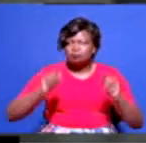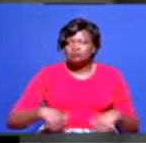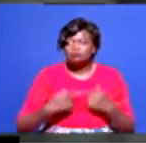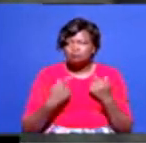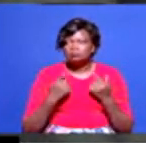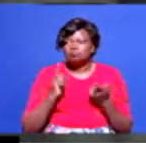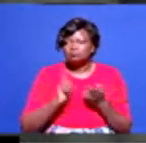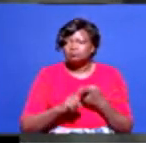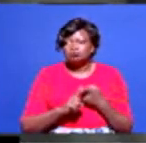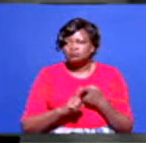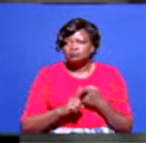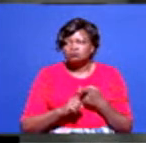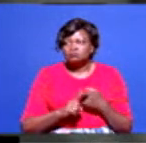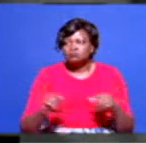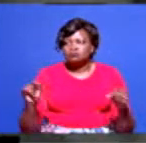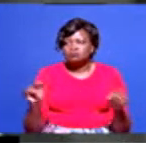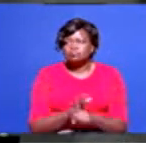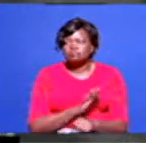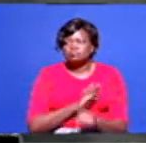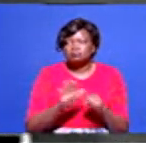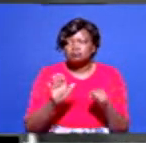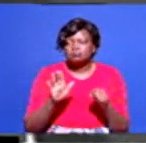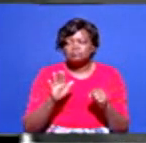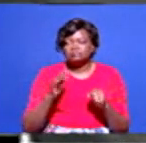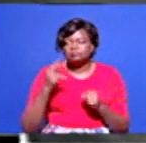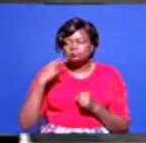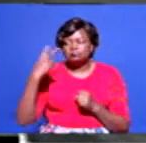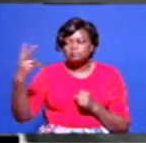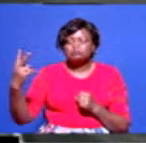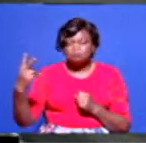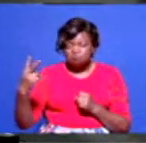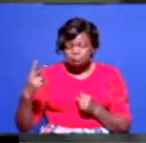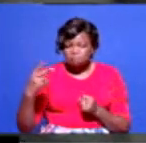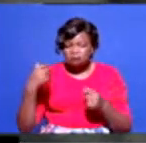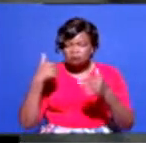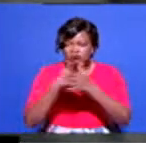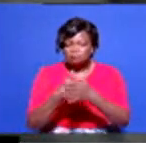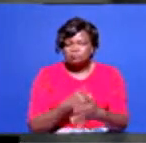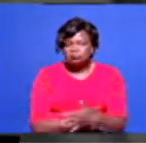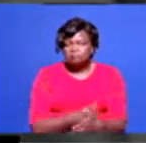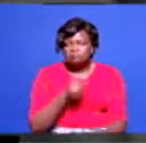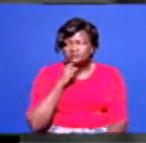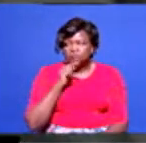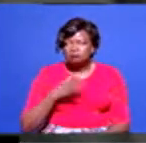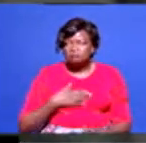to fulfilling the dream of our founding fathers.